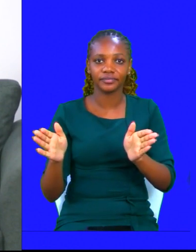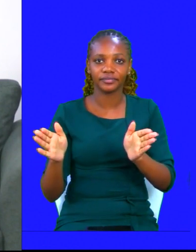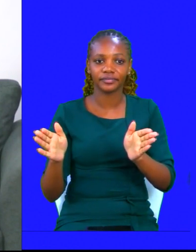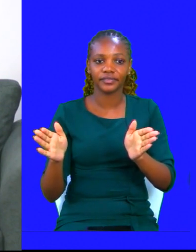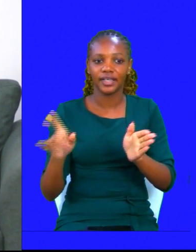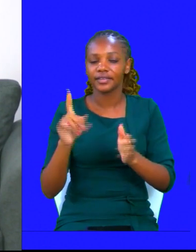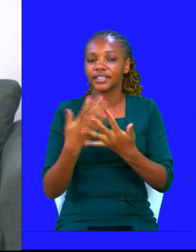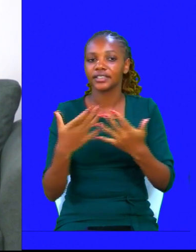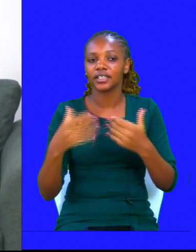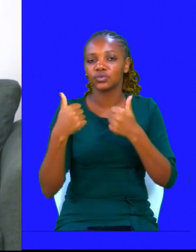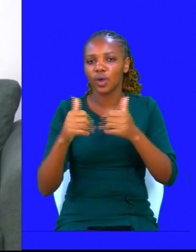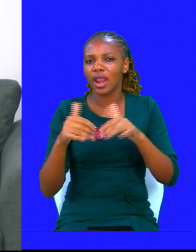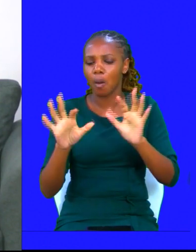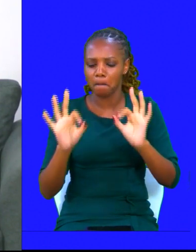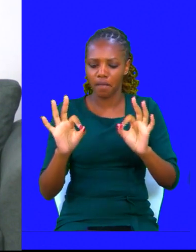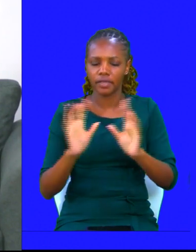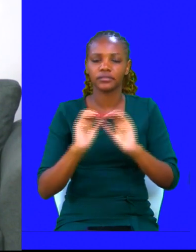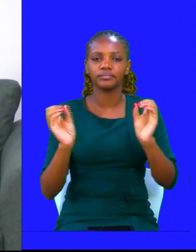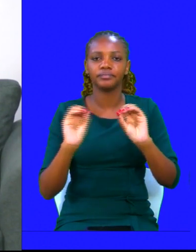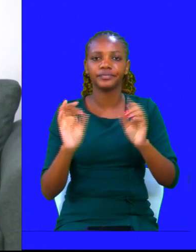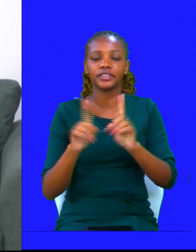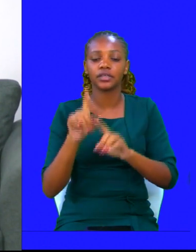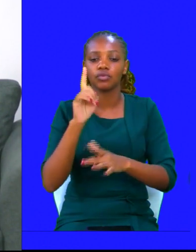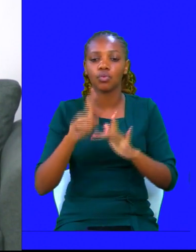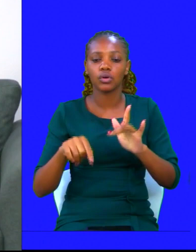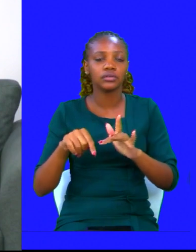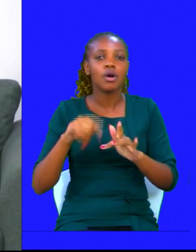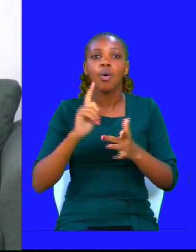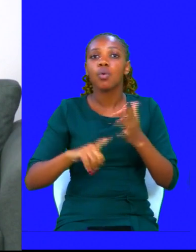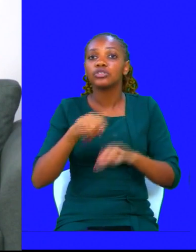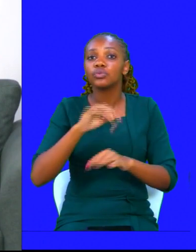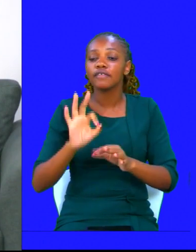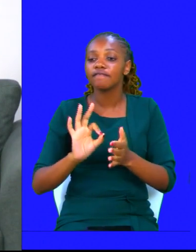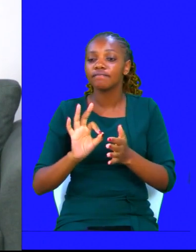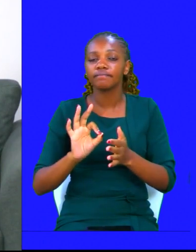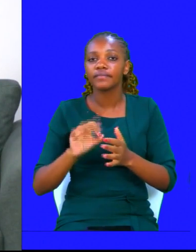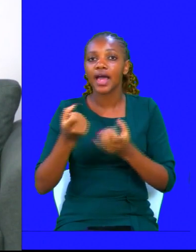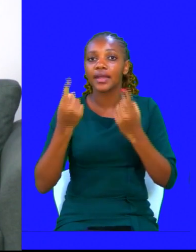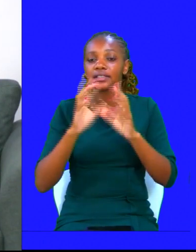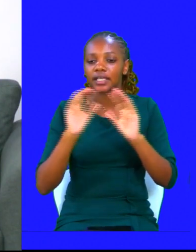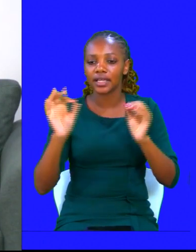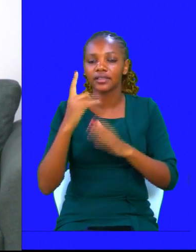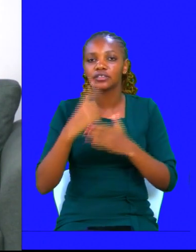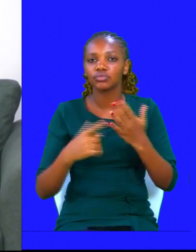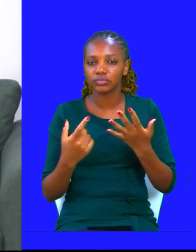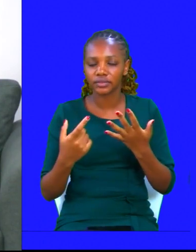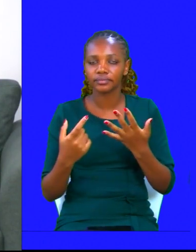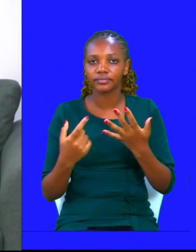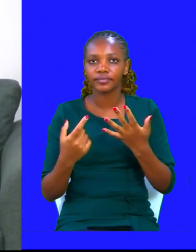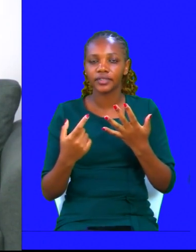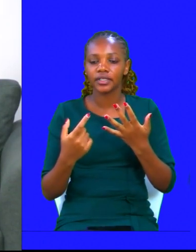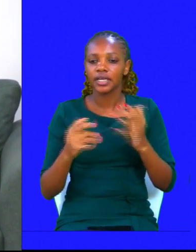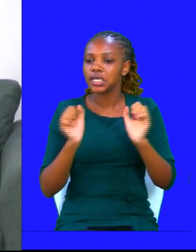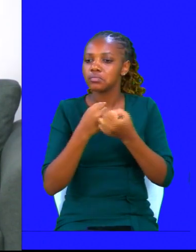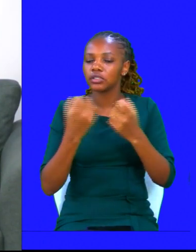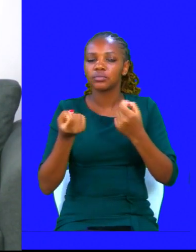so well and so perfect. And what we're not really understanding is we can't really understand this whole thing